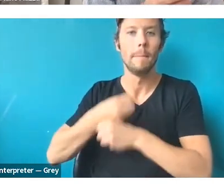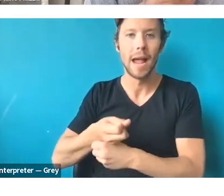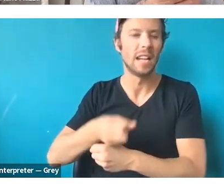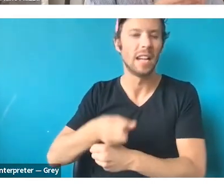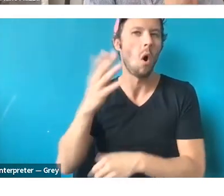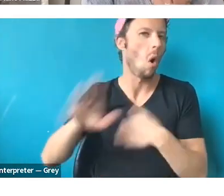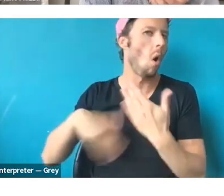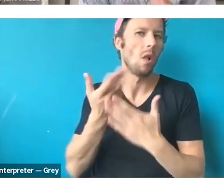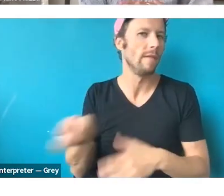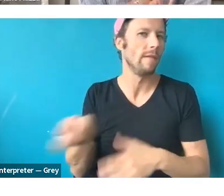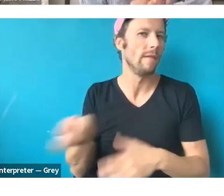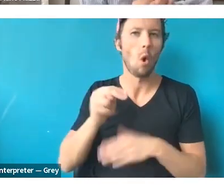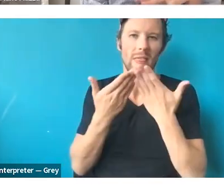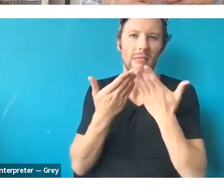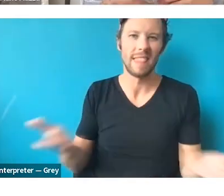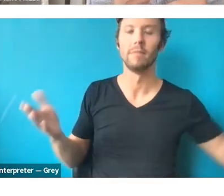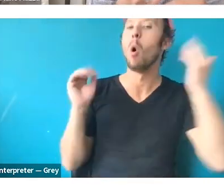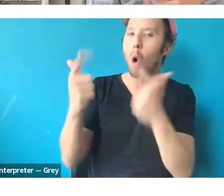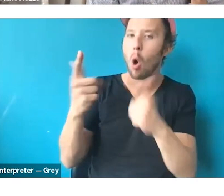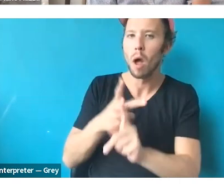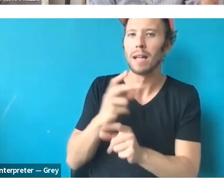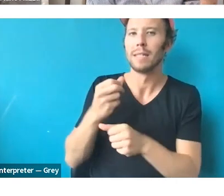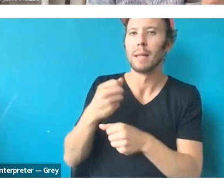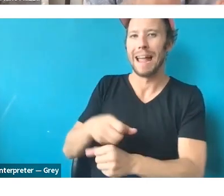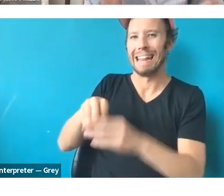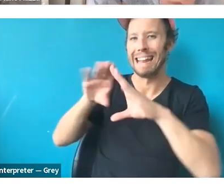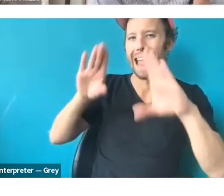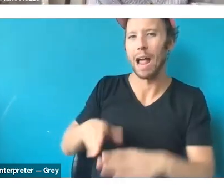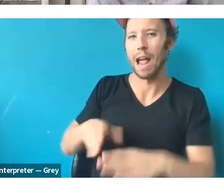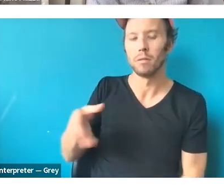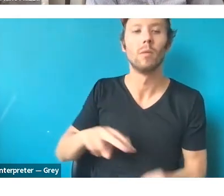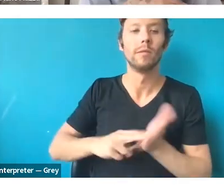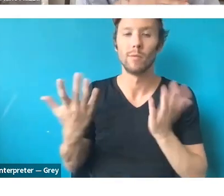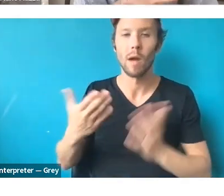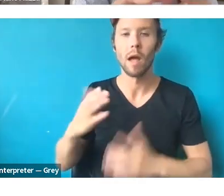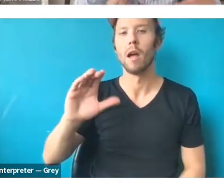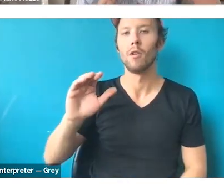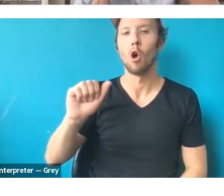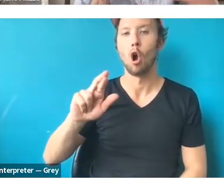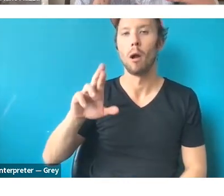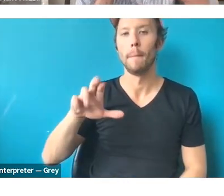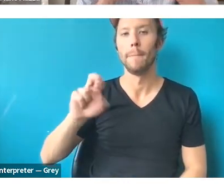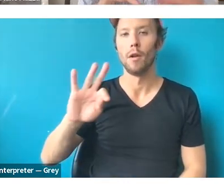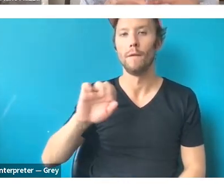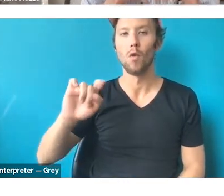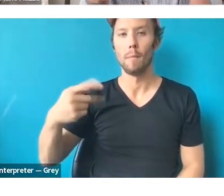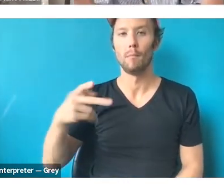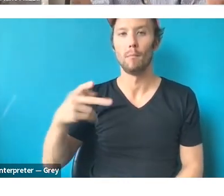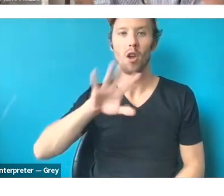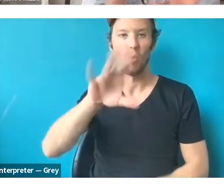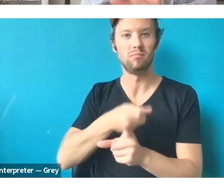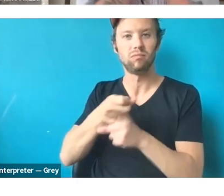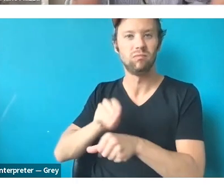control their own production. So what this does is it helps minimize carbon footprints in shipping and traveling. So this is a case study of the